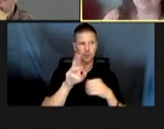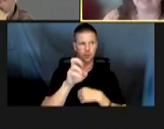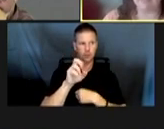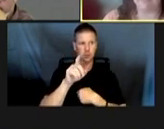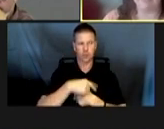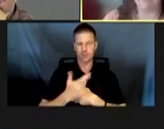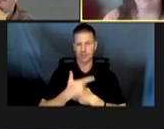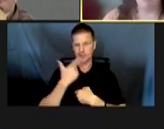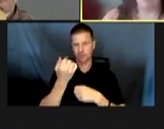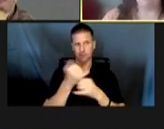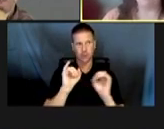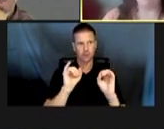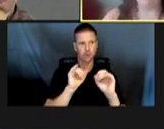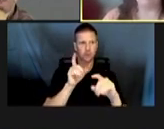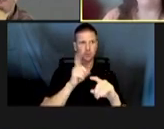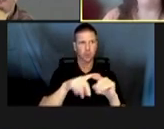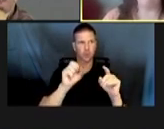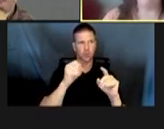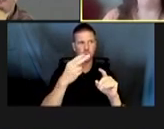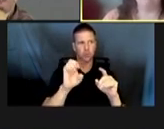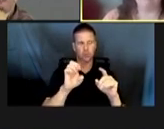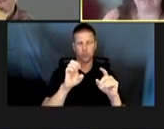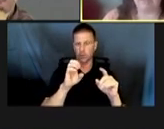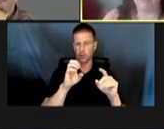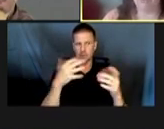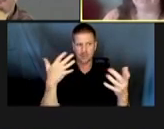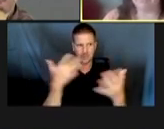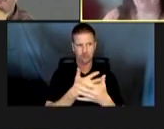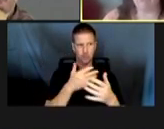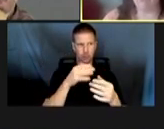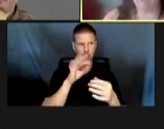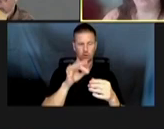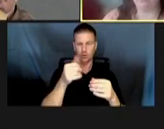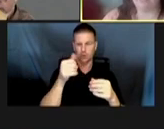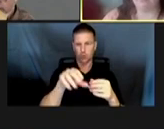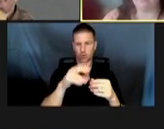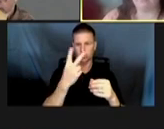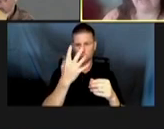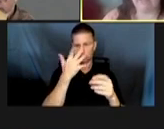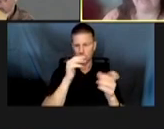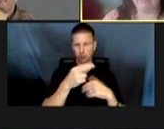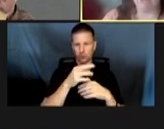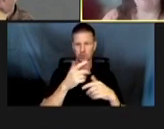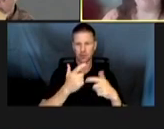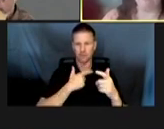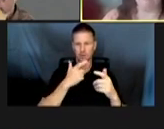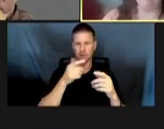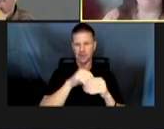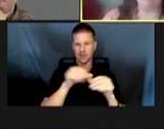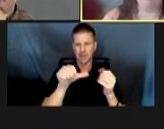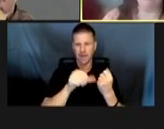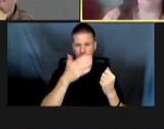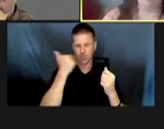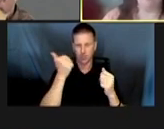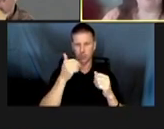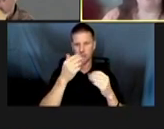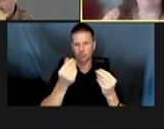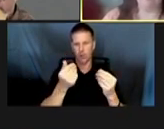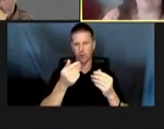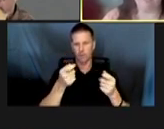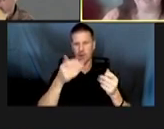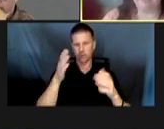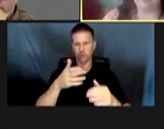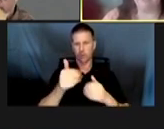live independently, but she was terrified of turning down the two-bedroom and the live-in aide because the property manager was